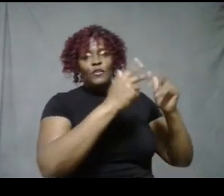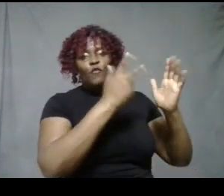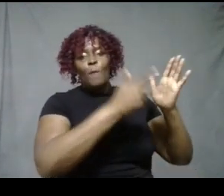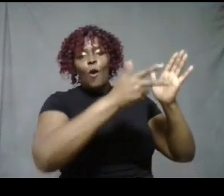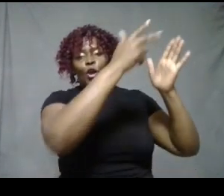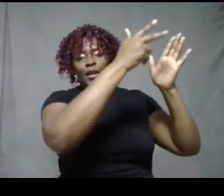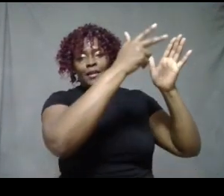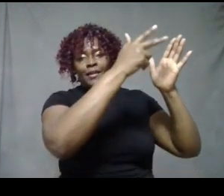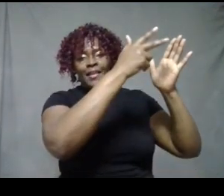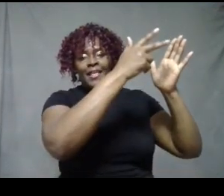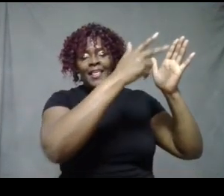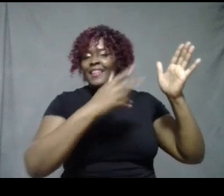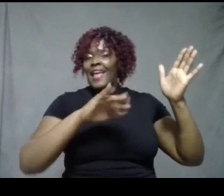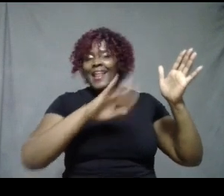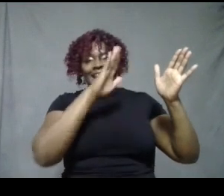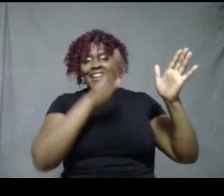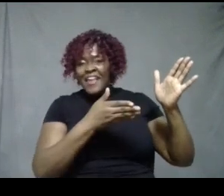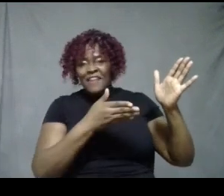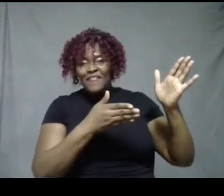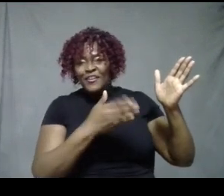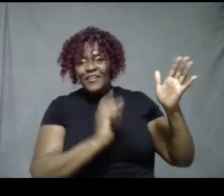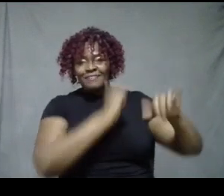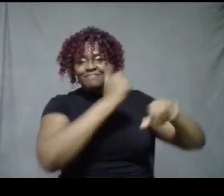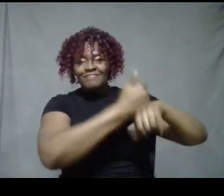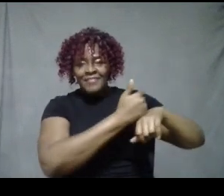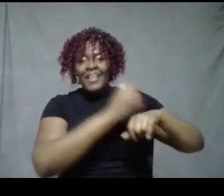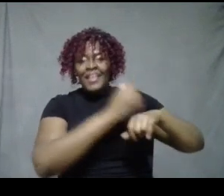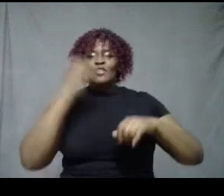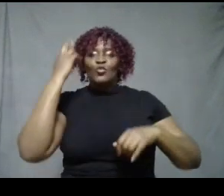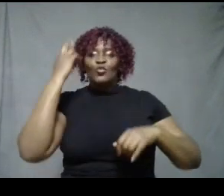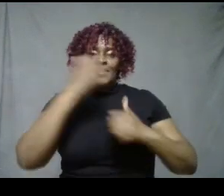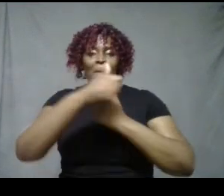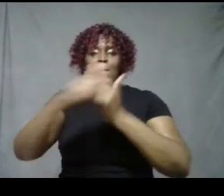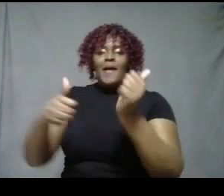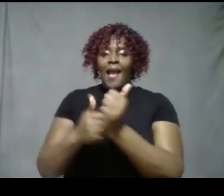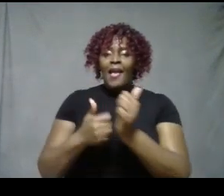never initiated, which led to this lawsuit in the first place.